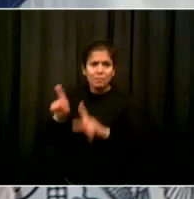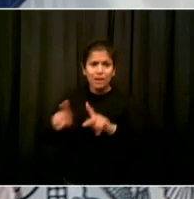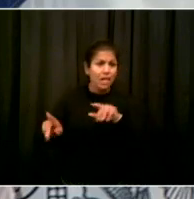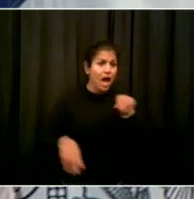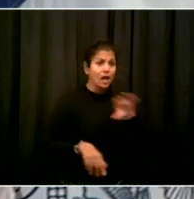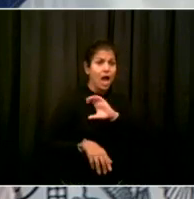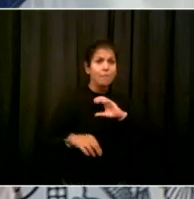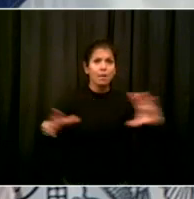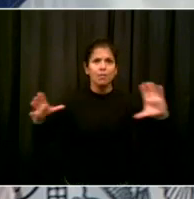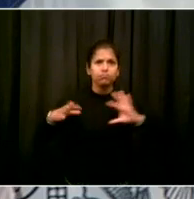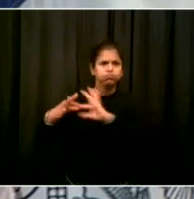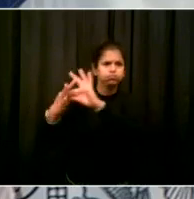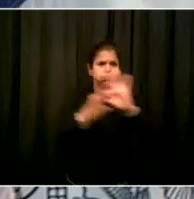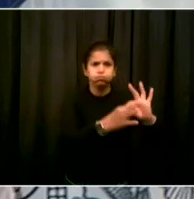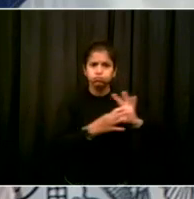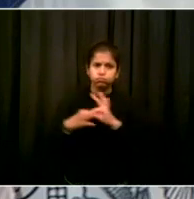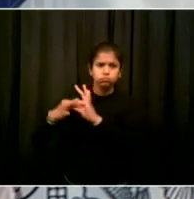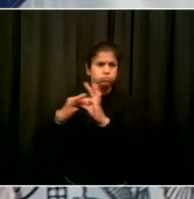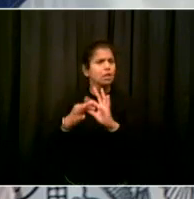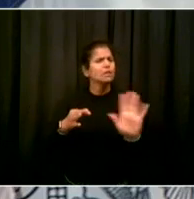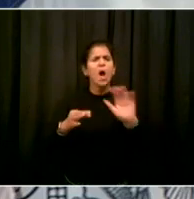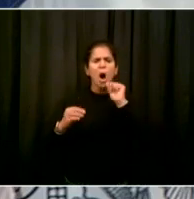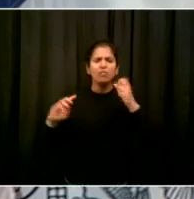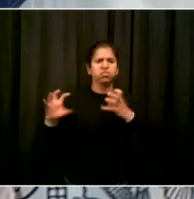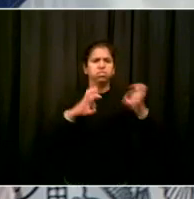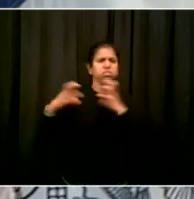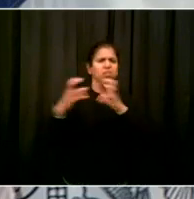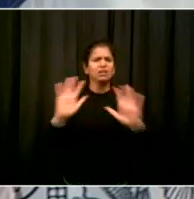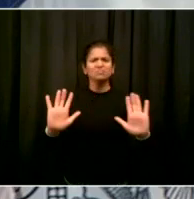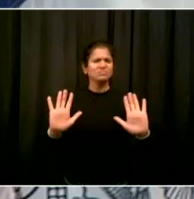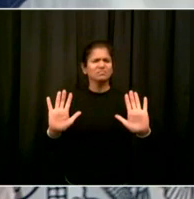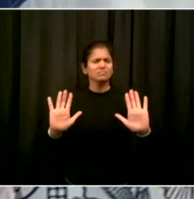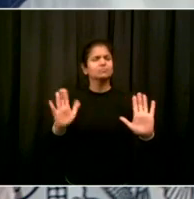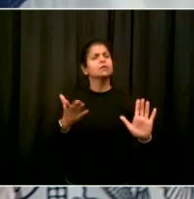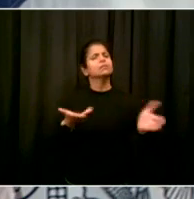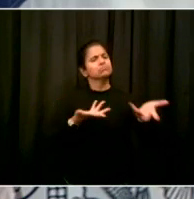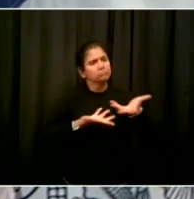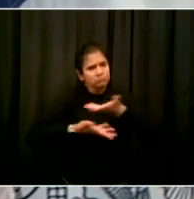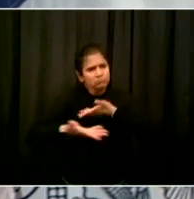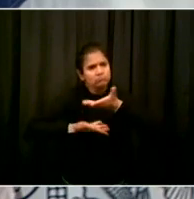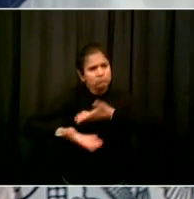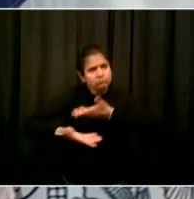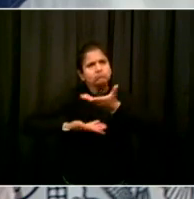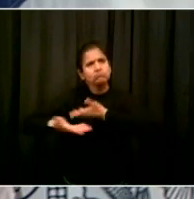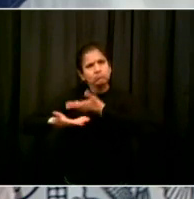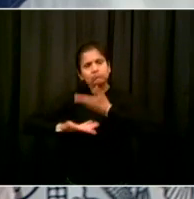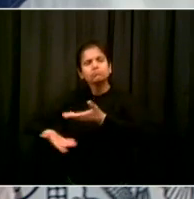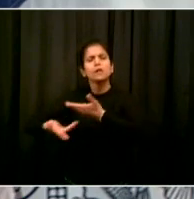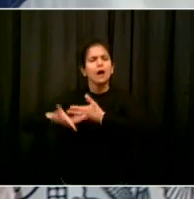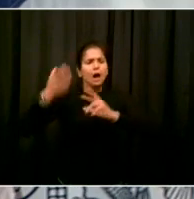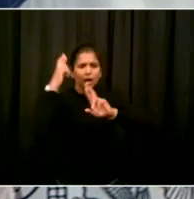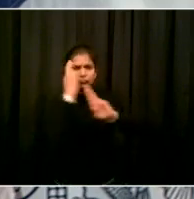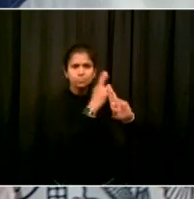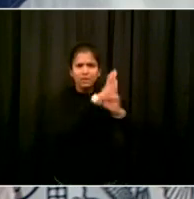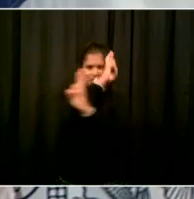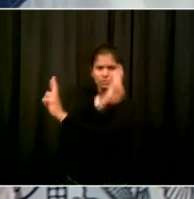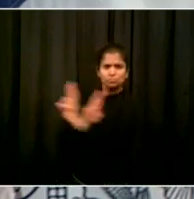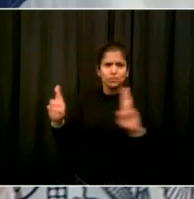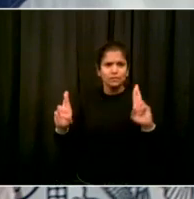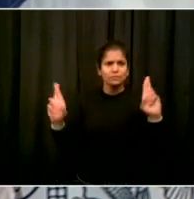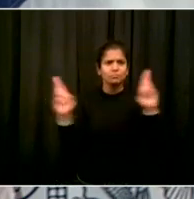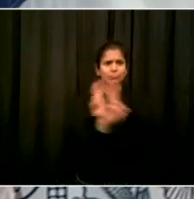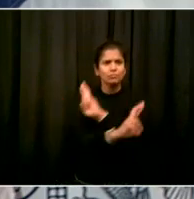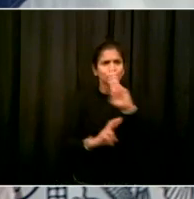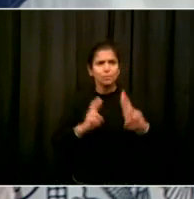is crucial, and continuing to improve that police force and our strategies, our approaches, that matters so much, but nothing is as important as